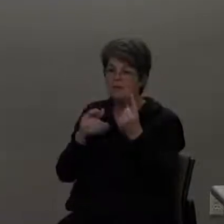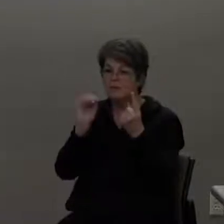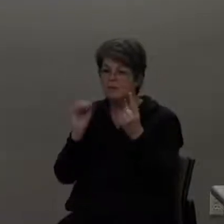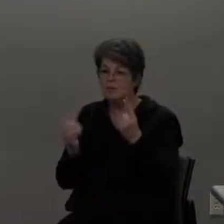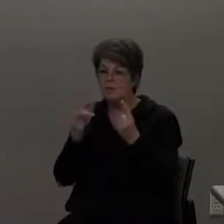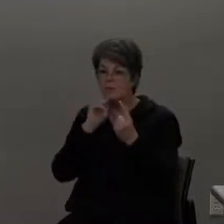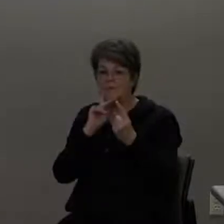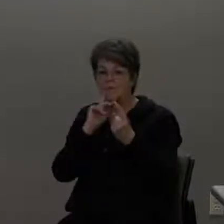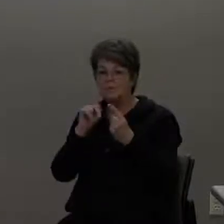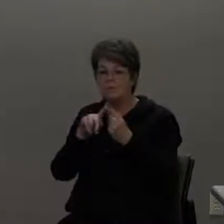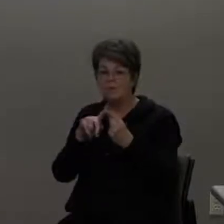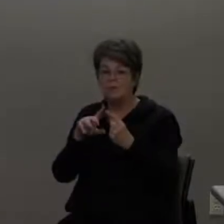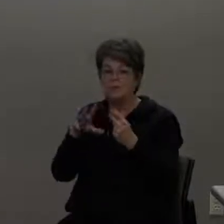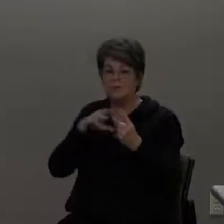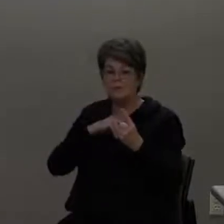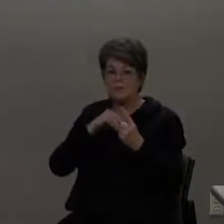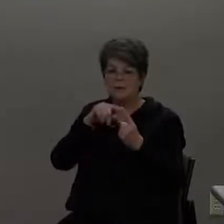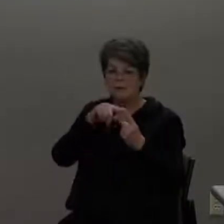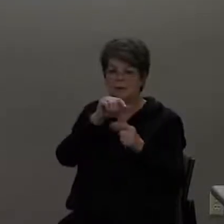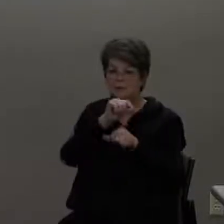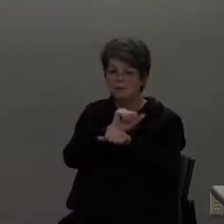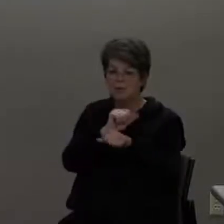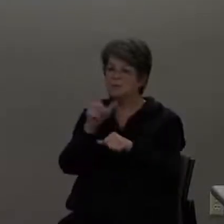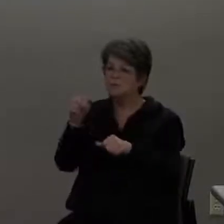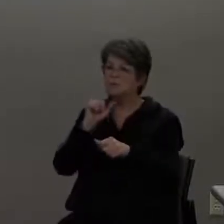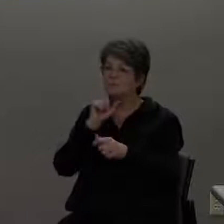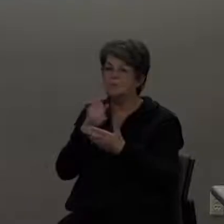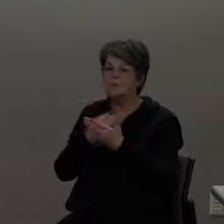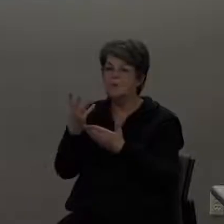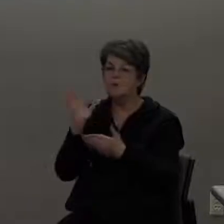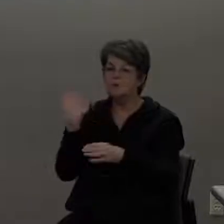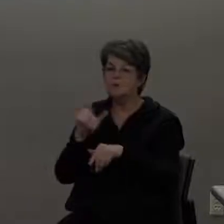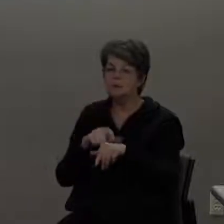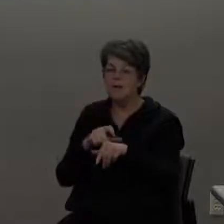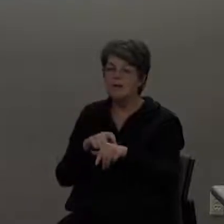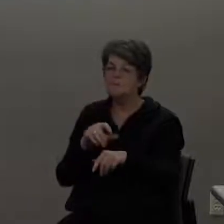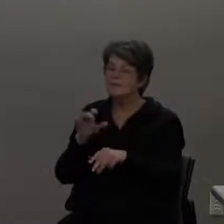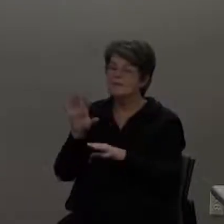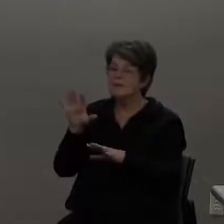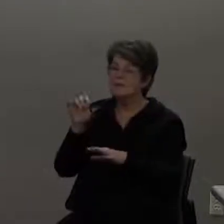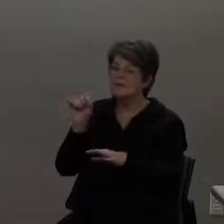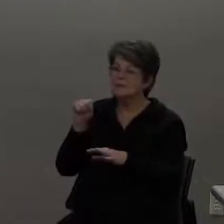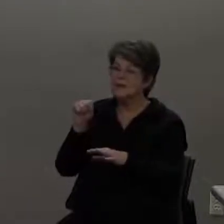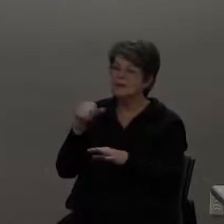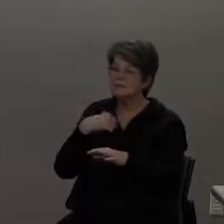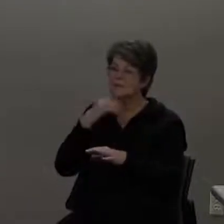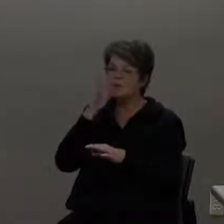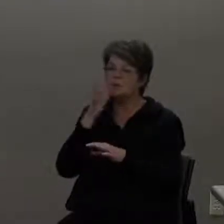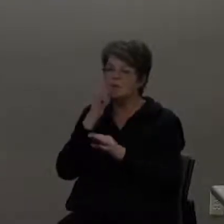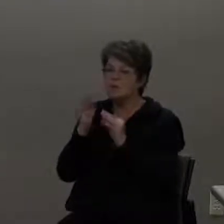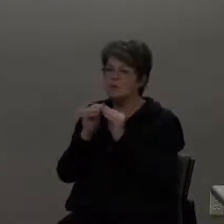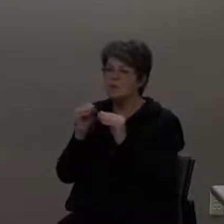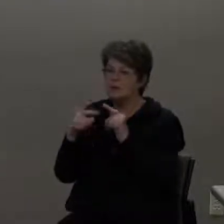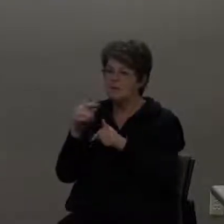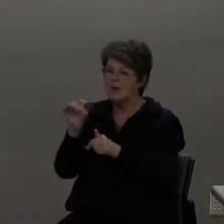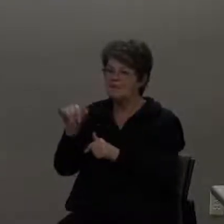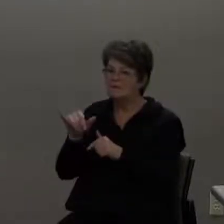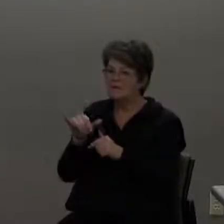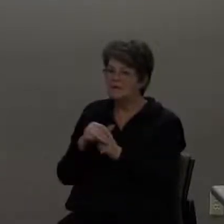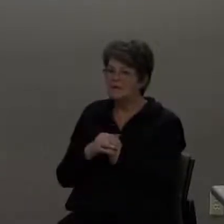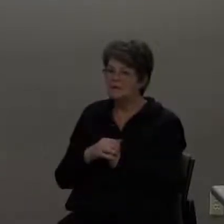those jobs, you've wasted your time, basically. Excellent. And, we'll, and in this presentation, we're going to talk more about that.